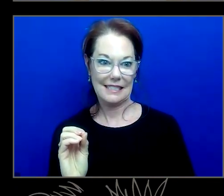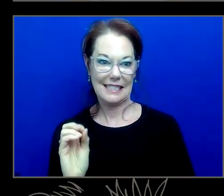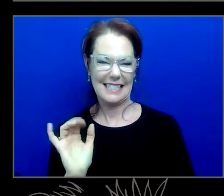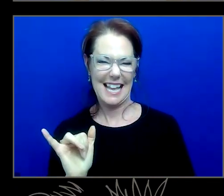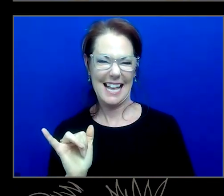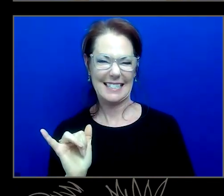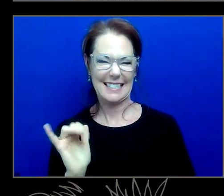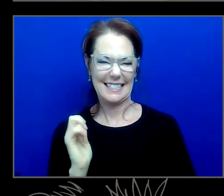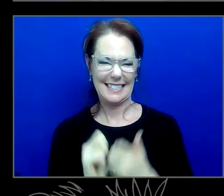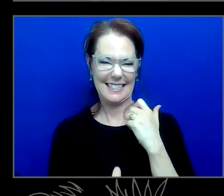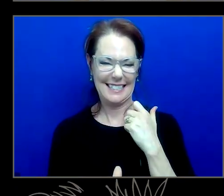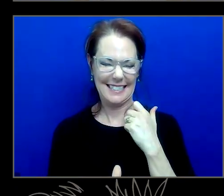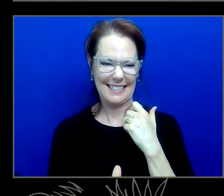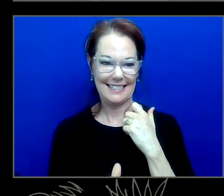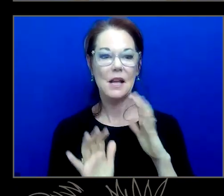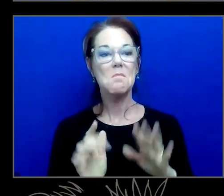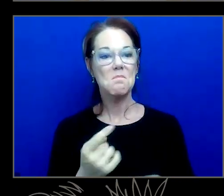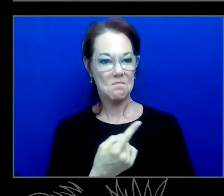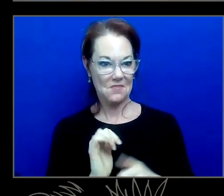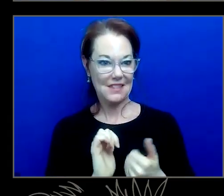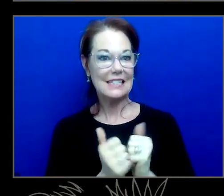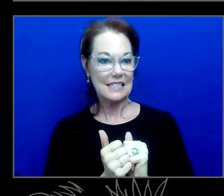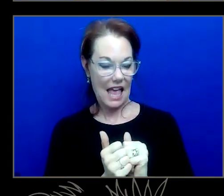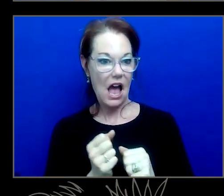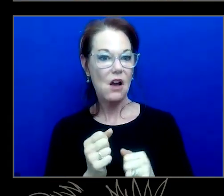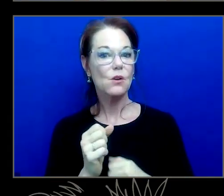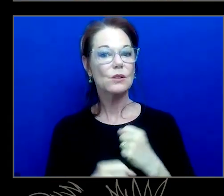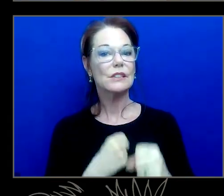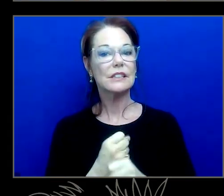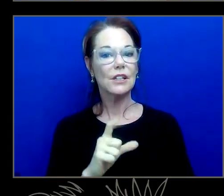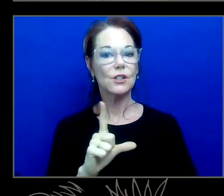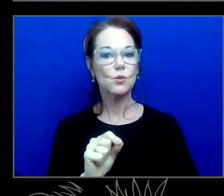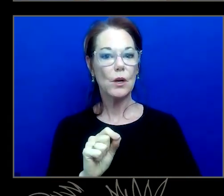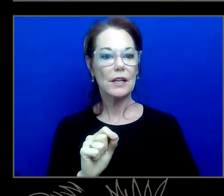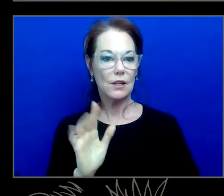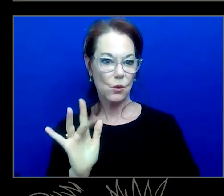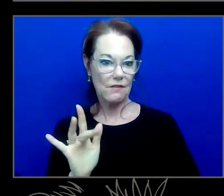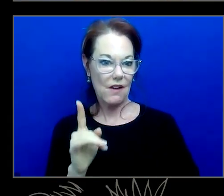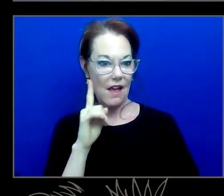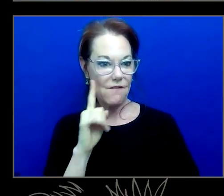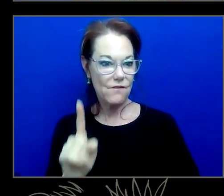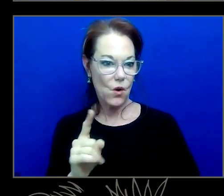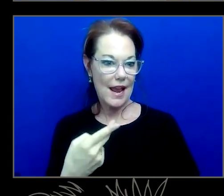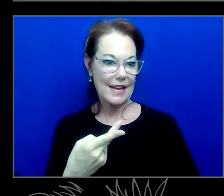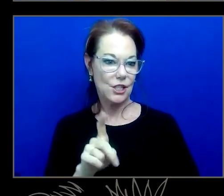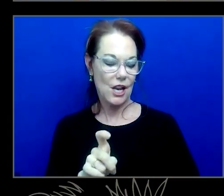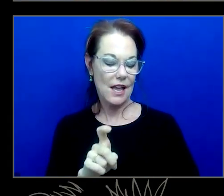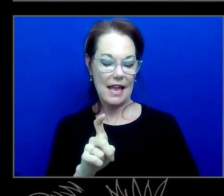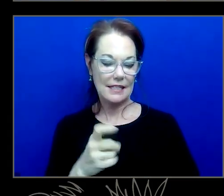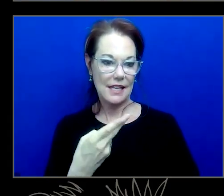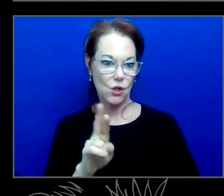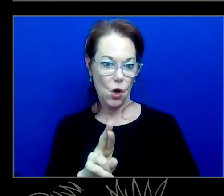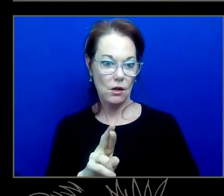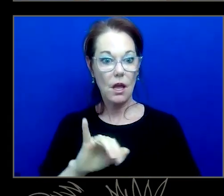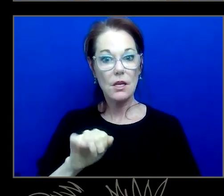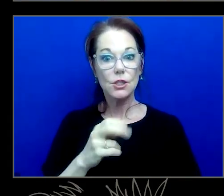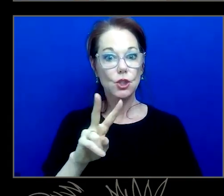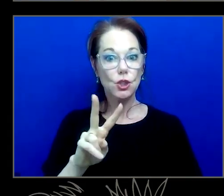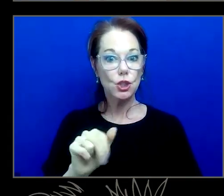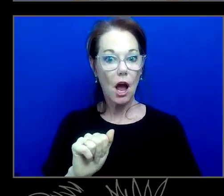brutal. This is how you generate XHR code in 2025, by the way. JavaScript itself wasn't added to the web